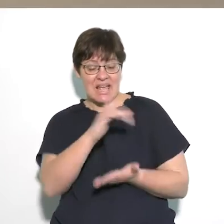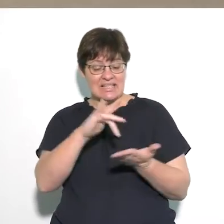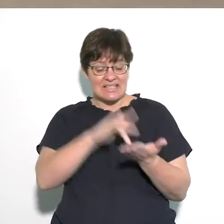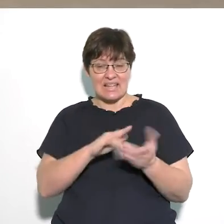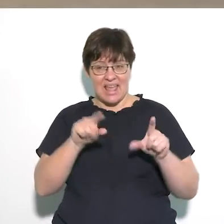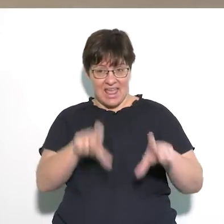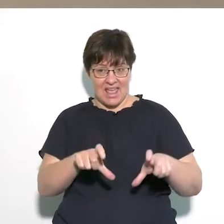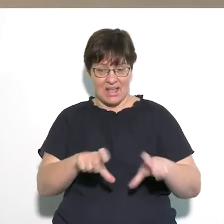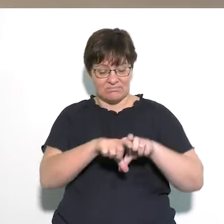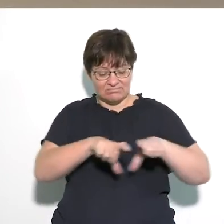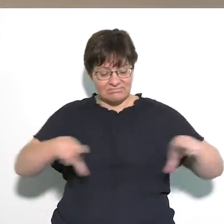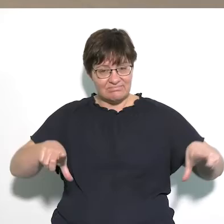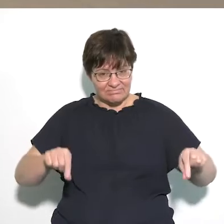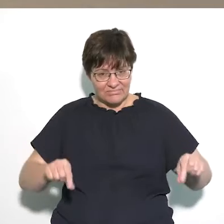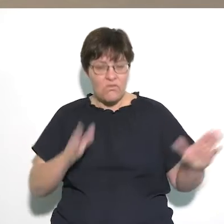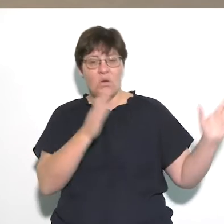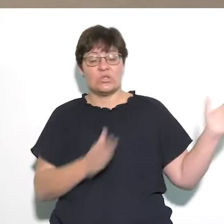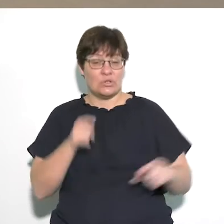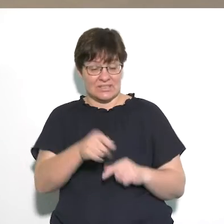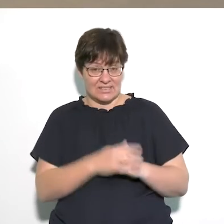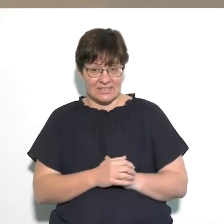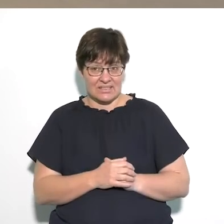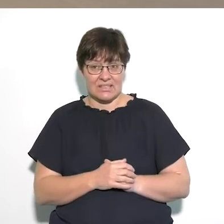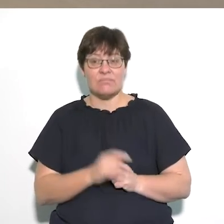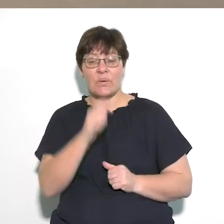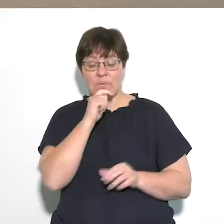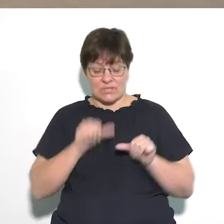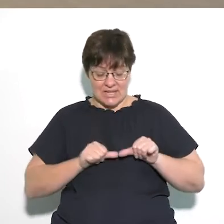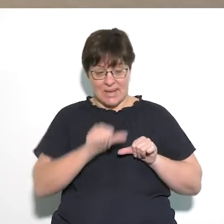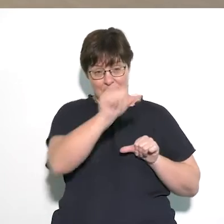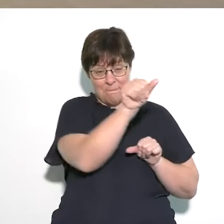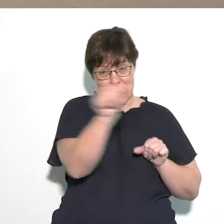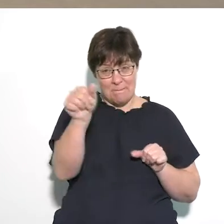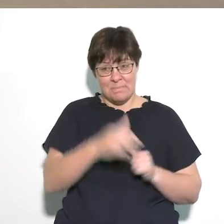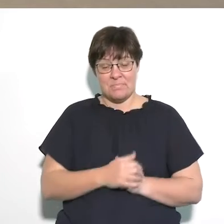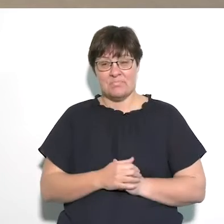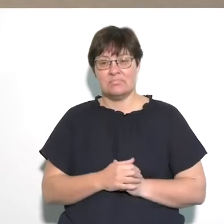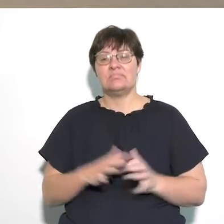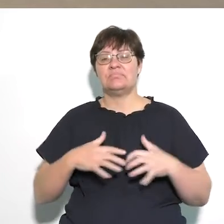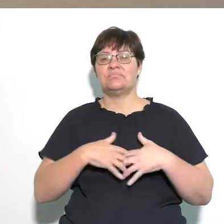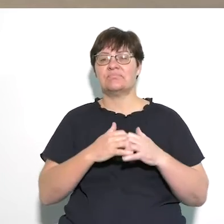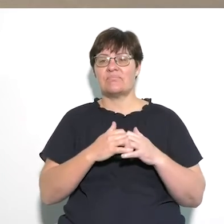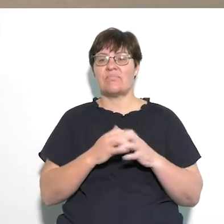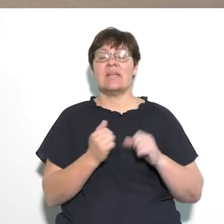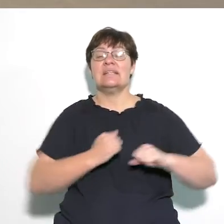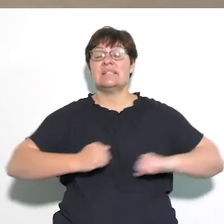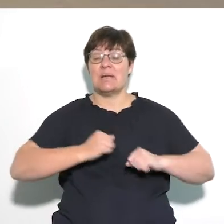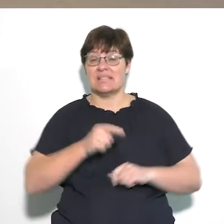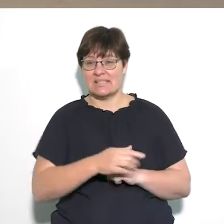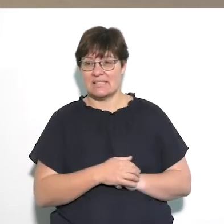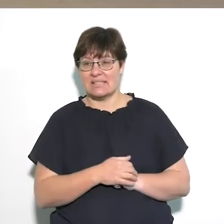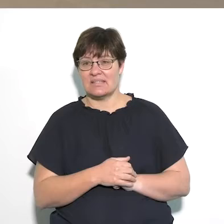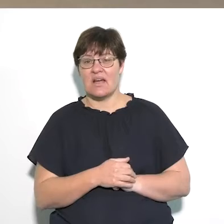center part for some sorting. You are going to use your masking tape to create a little